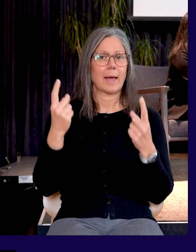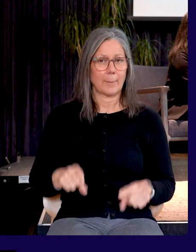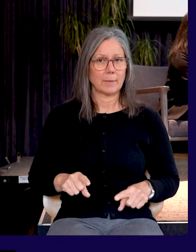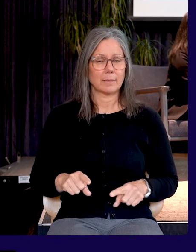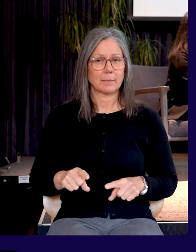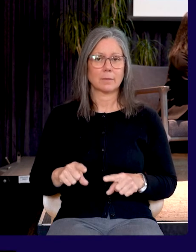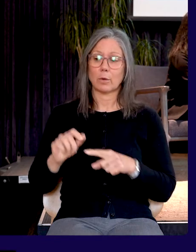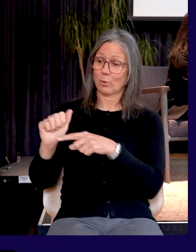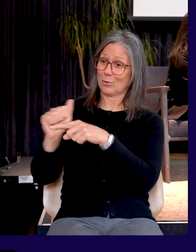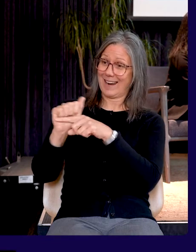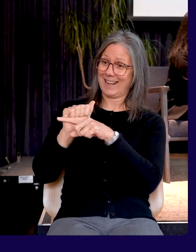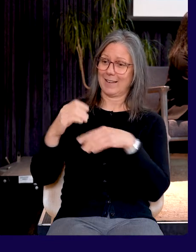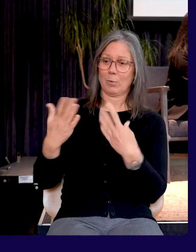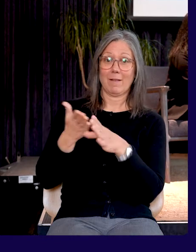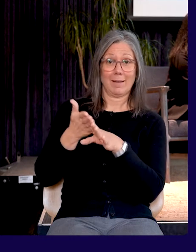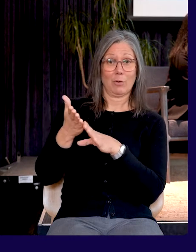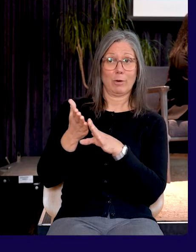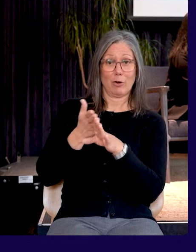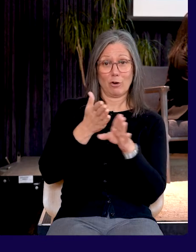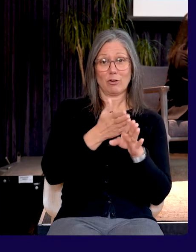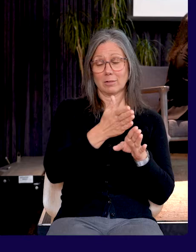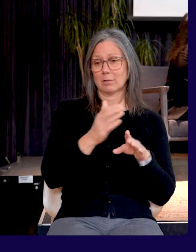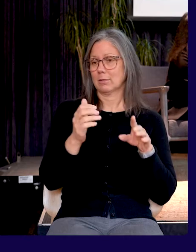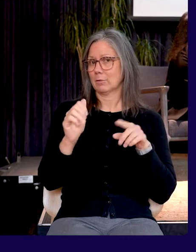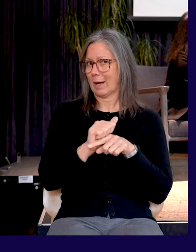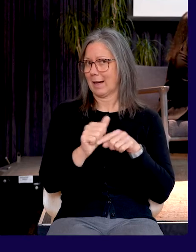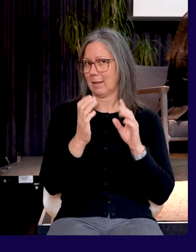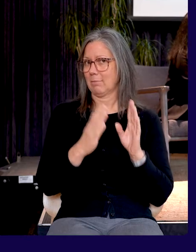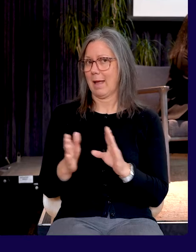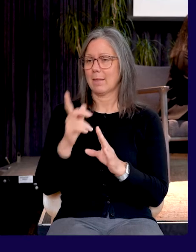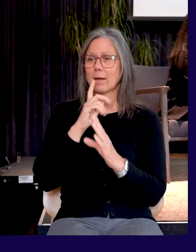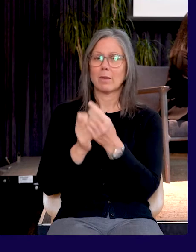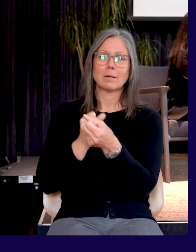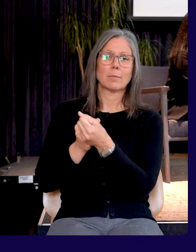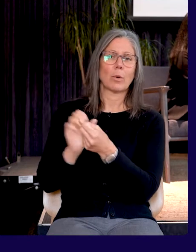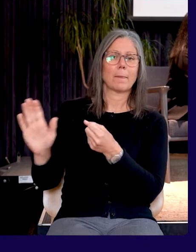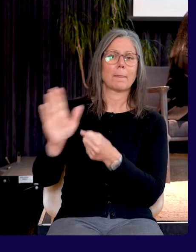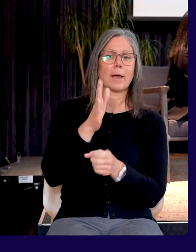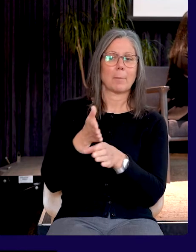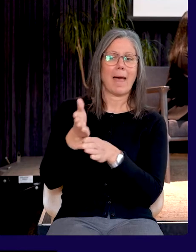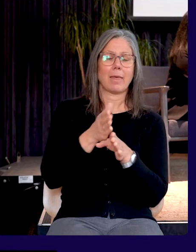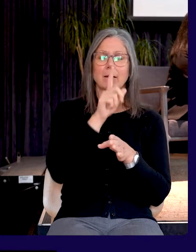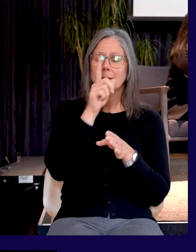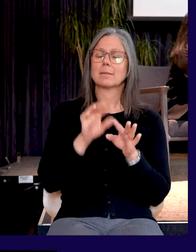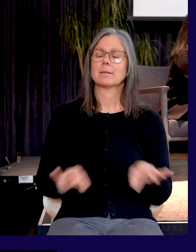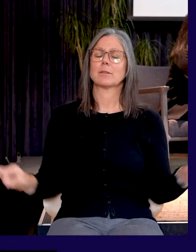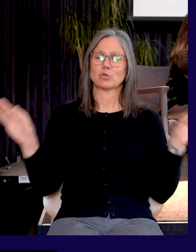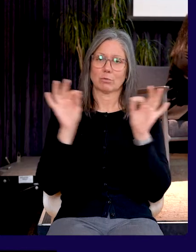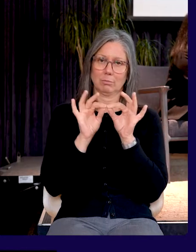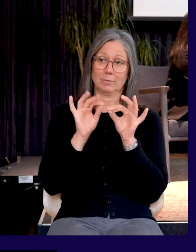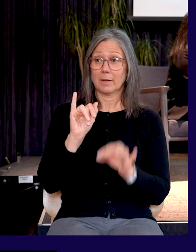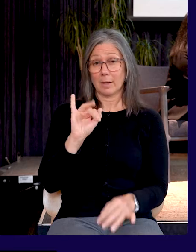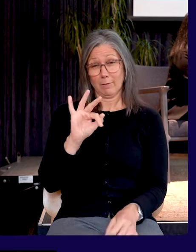training and giving people a career path and a training plan that supports that career path is essential. And if